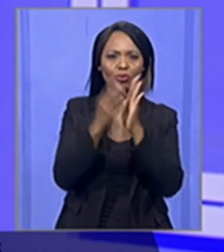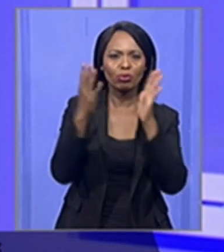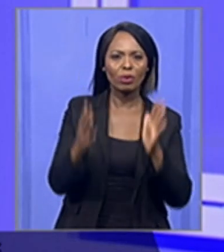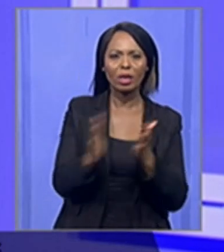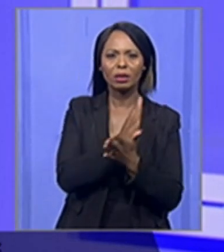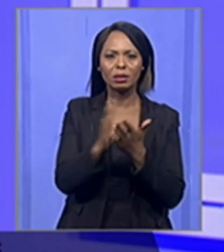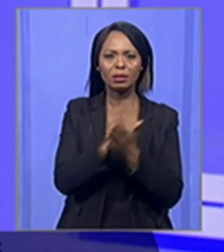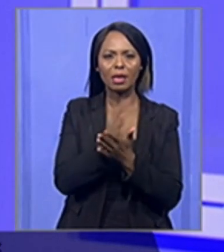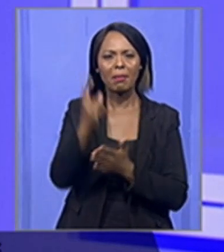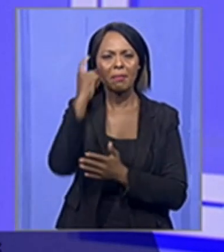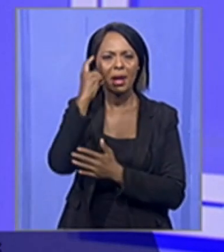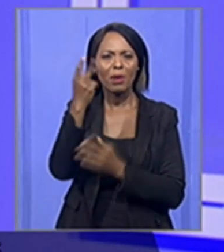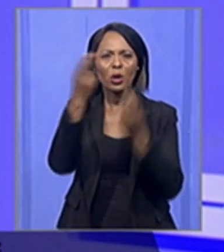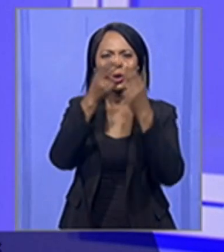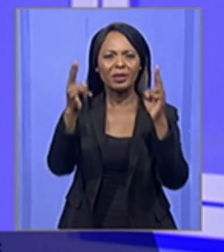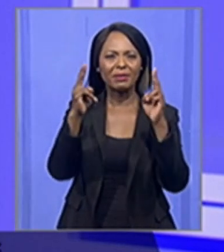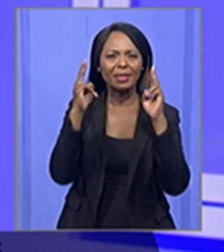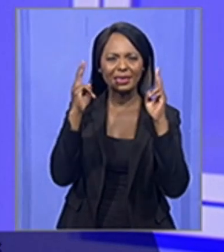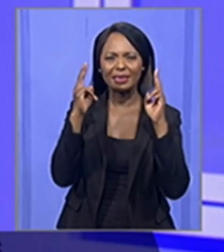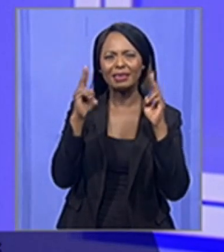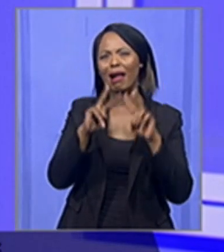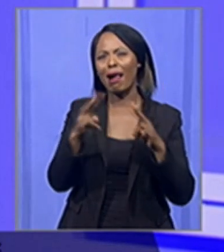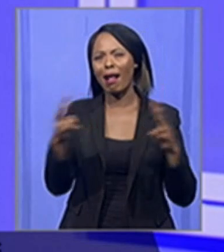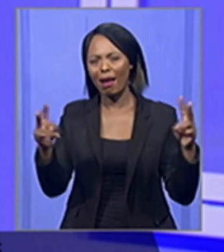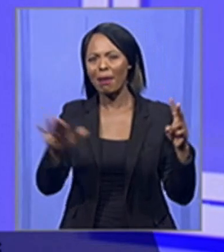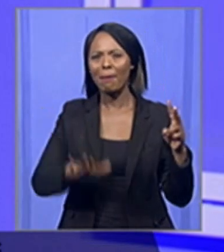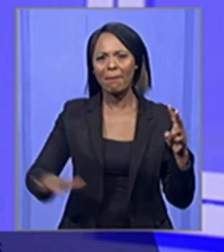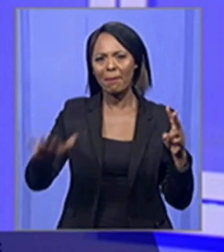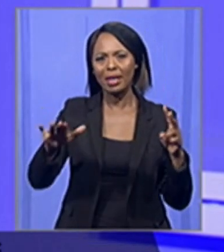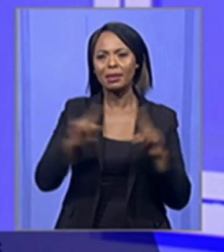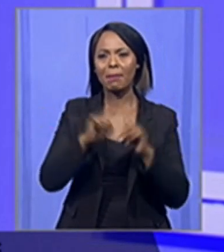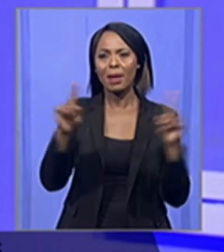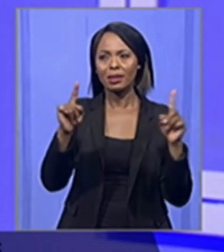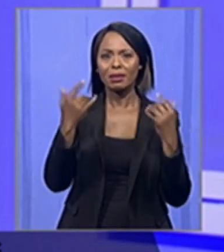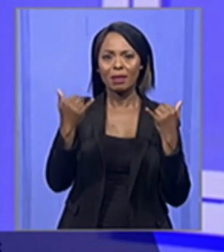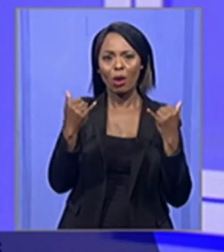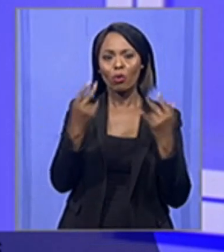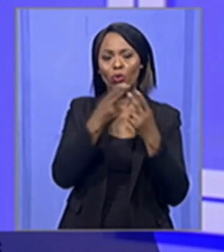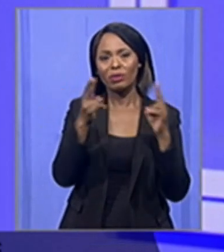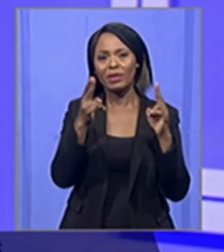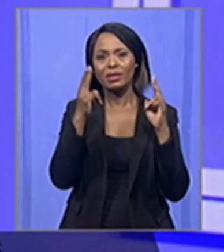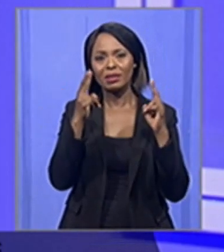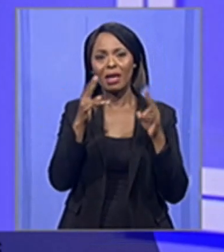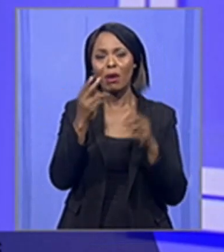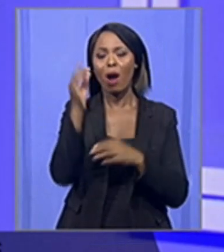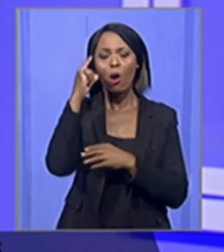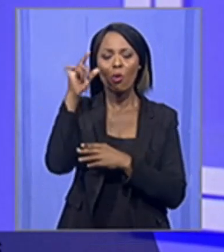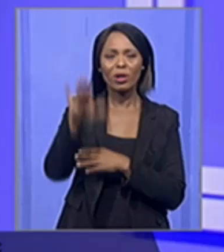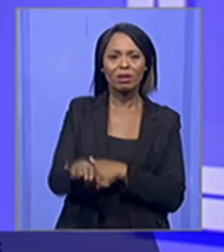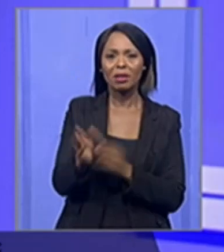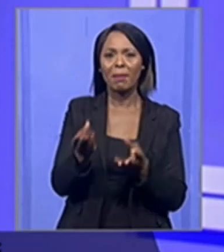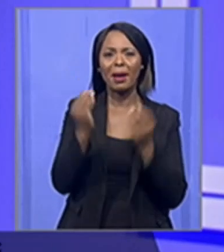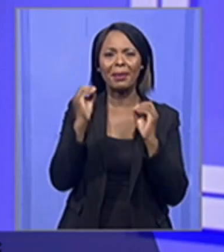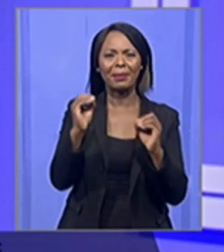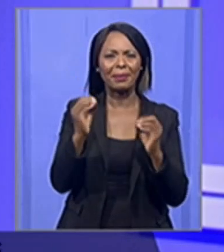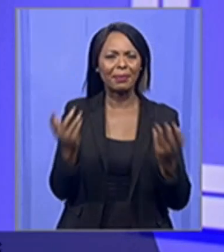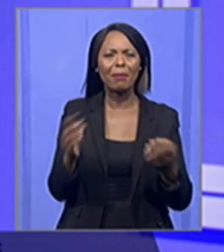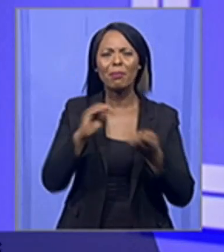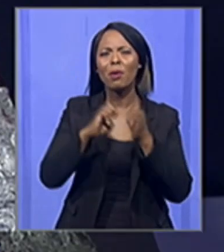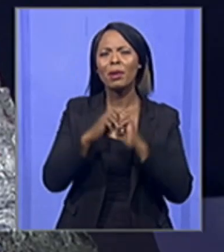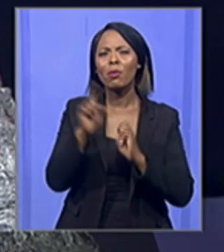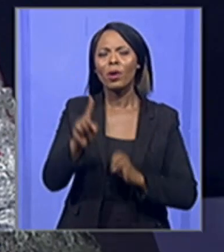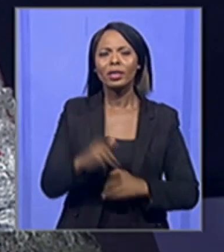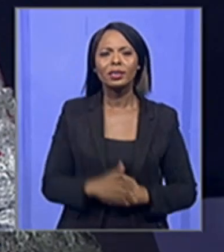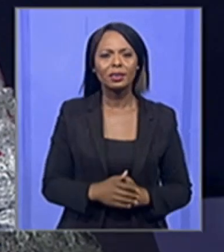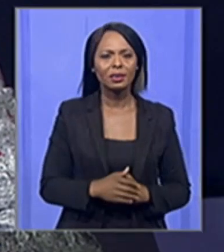le ko di-universityng bjalo le bjalo. Na mathata a lena ka NSFAS a tla tsoga fedile go diragala eng? Ga di re